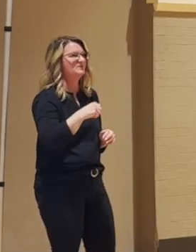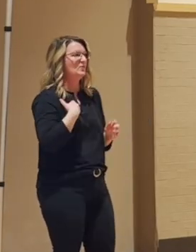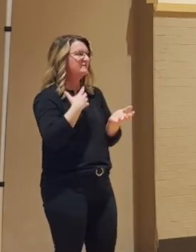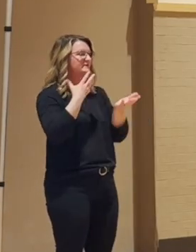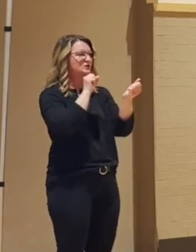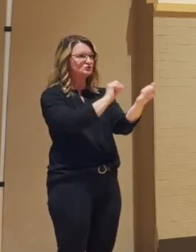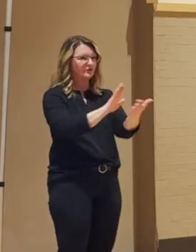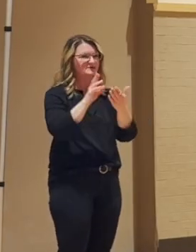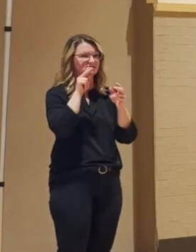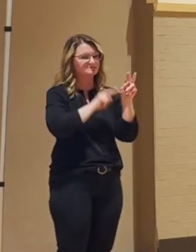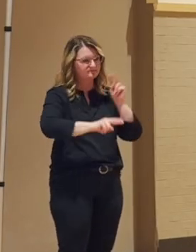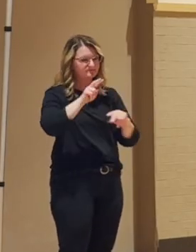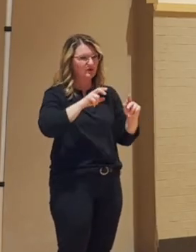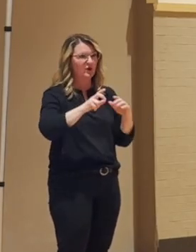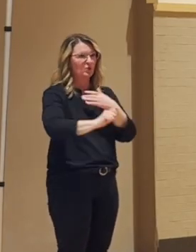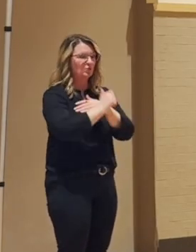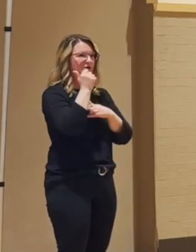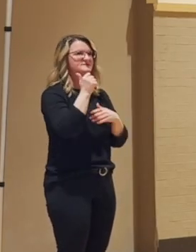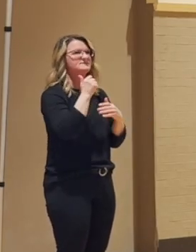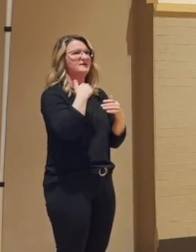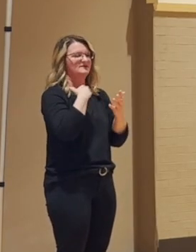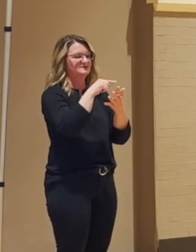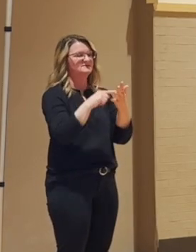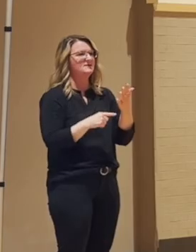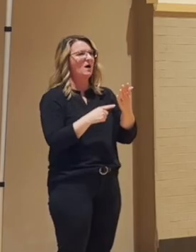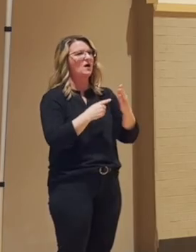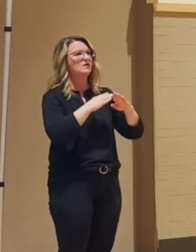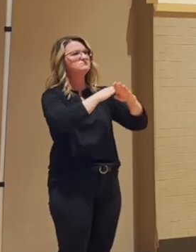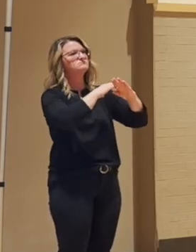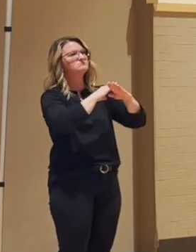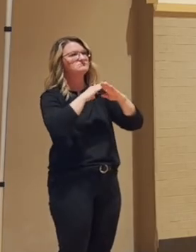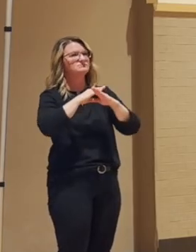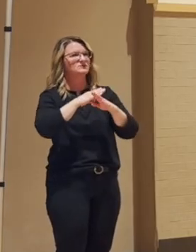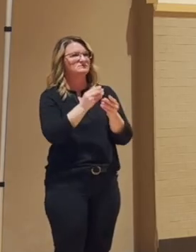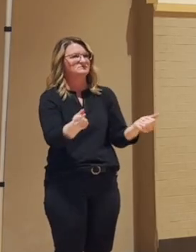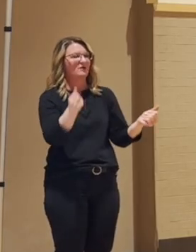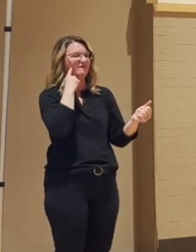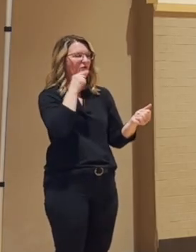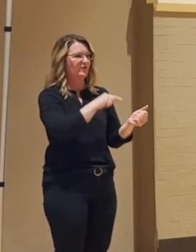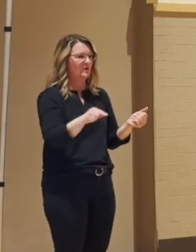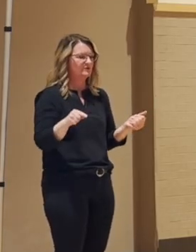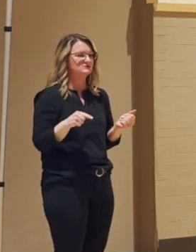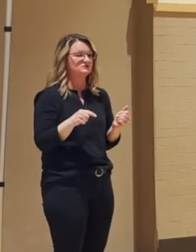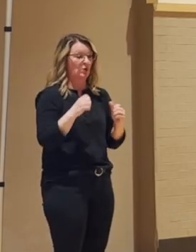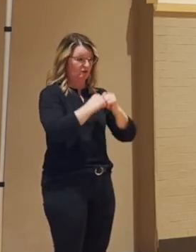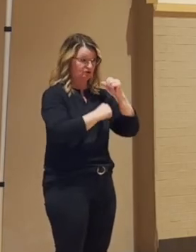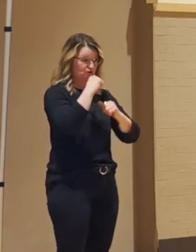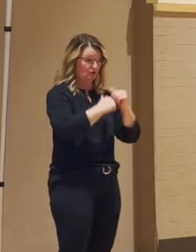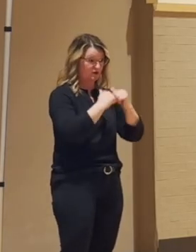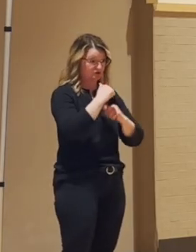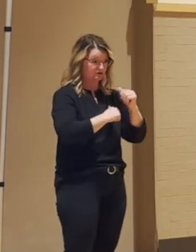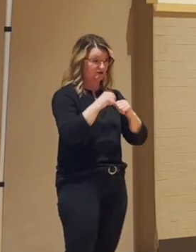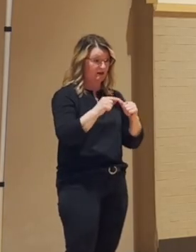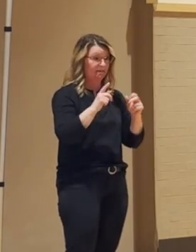looked at risk and came up with some mitigation measures for those. So during construction, residents can